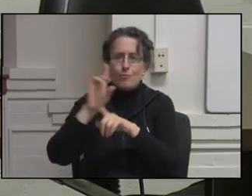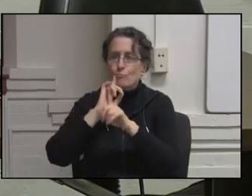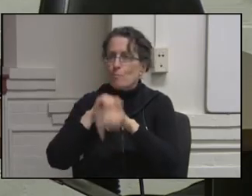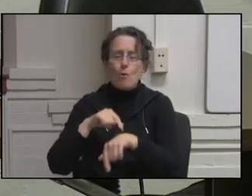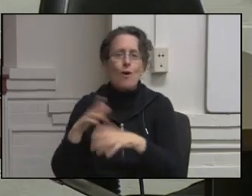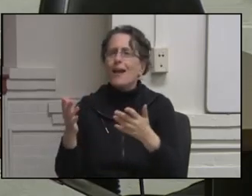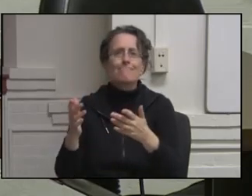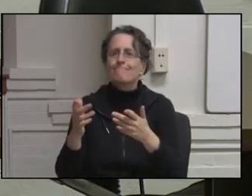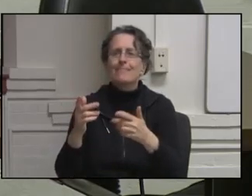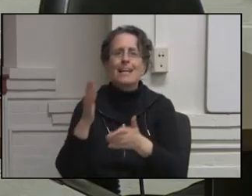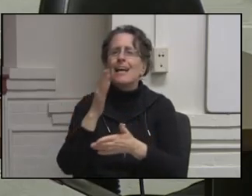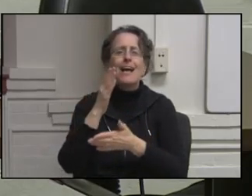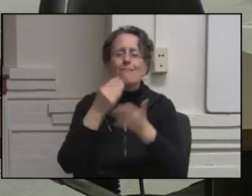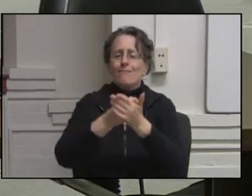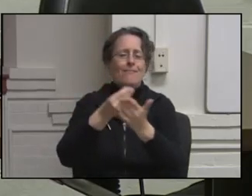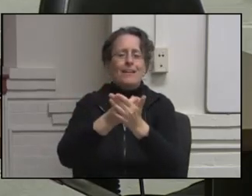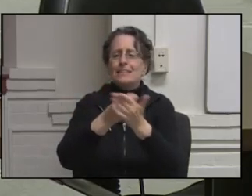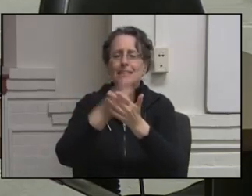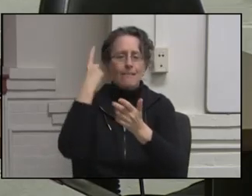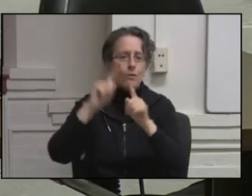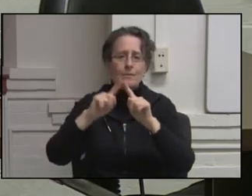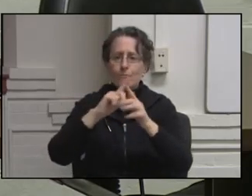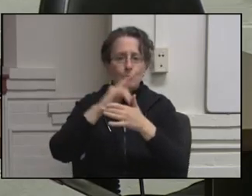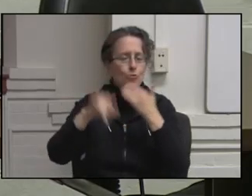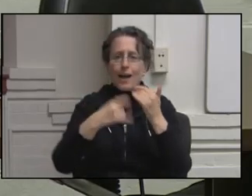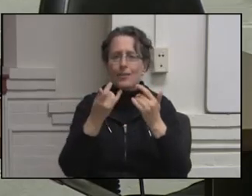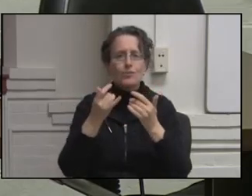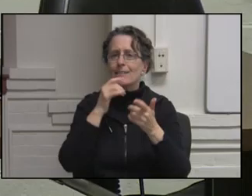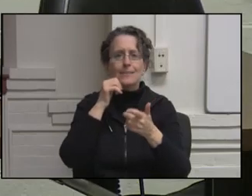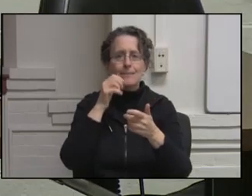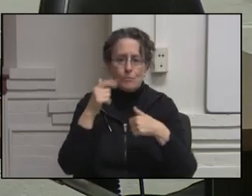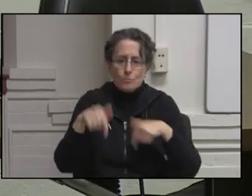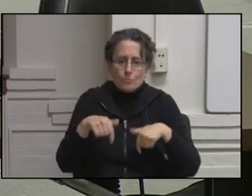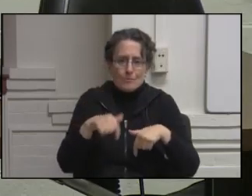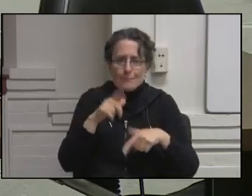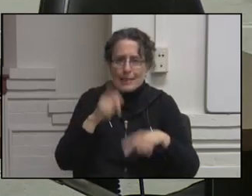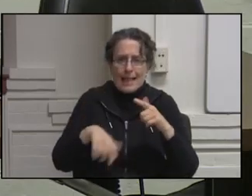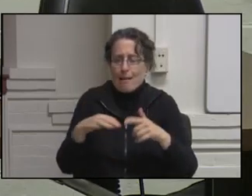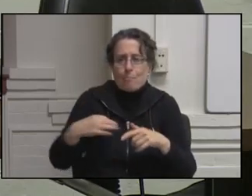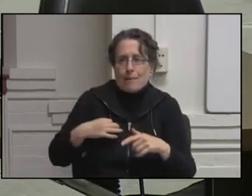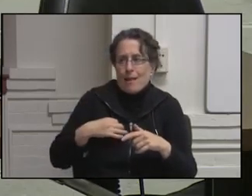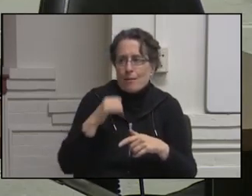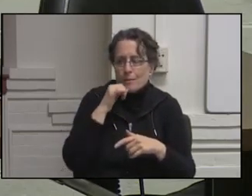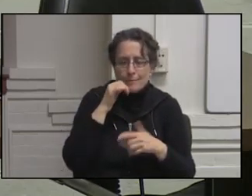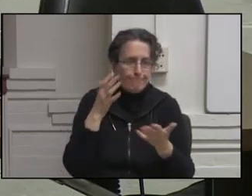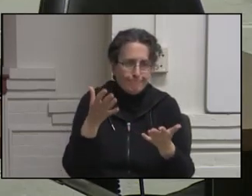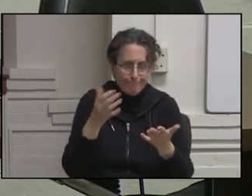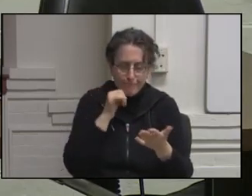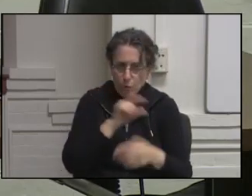you've submitted a plan or not. So each year, we look at the plan,